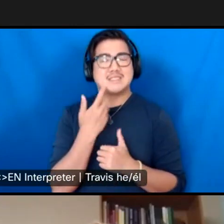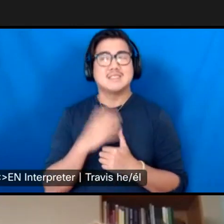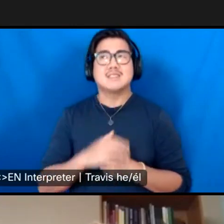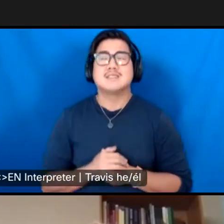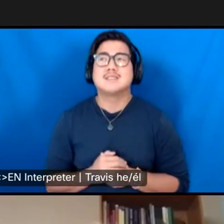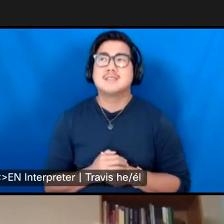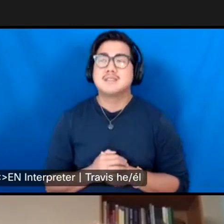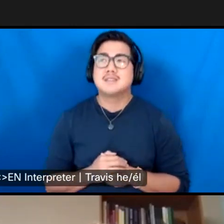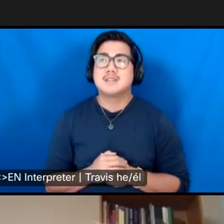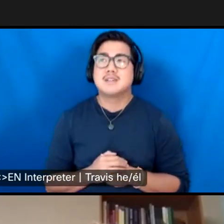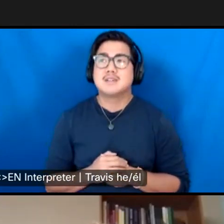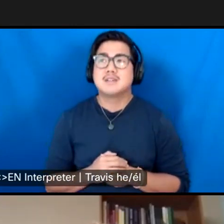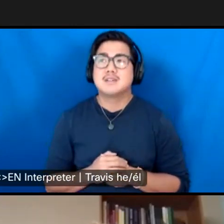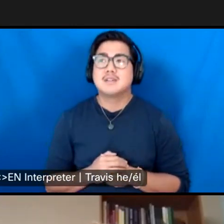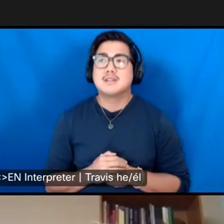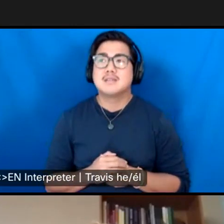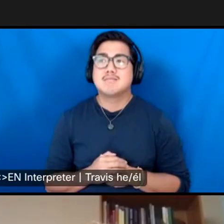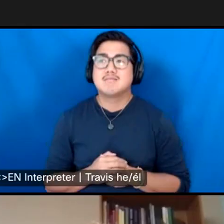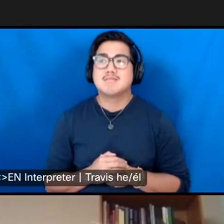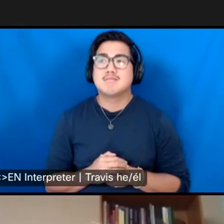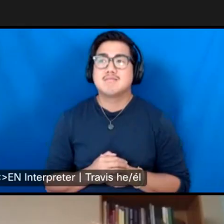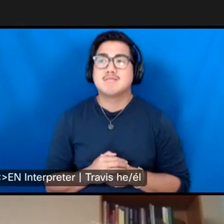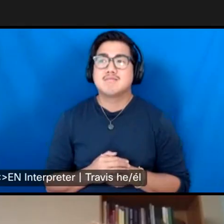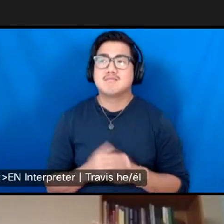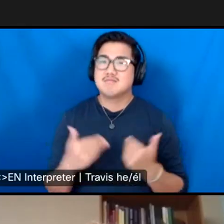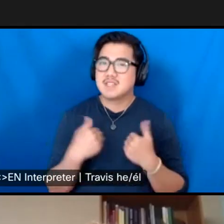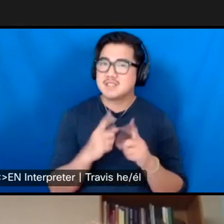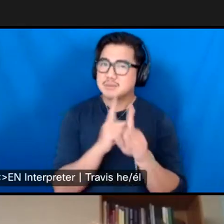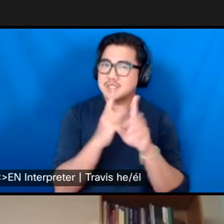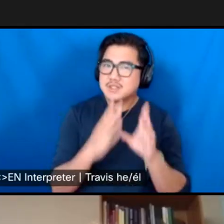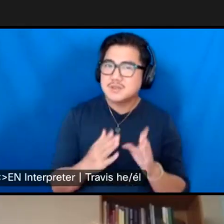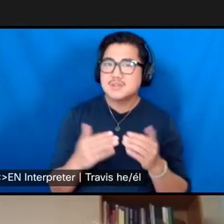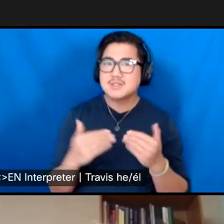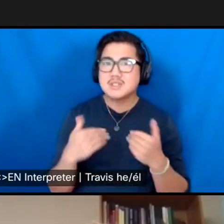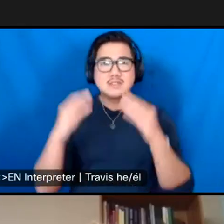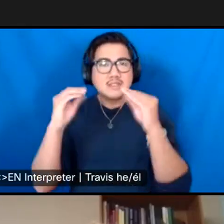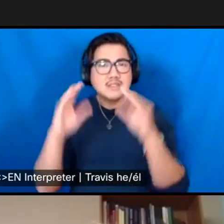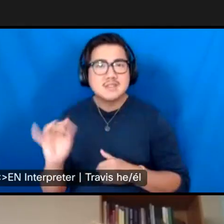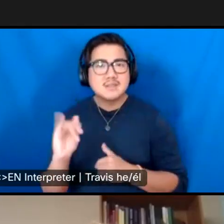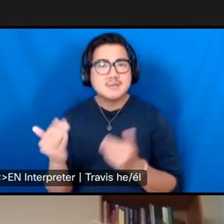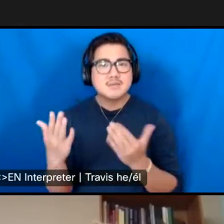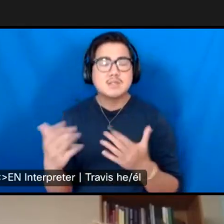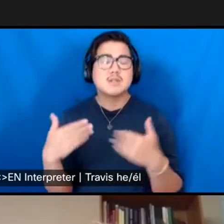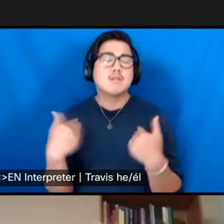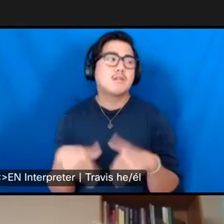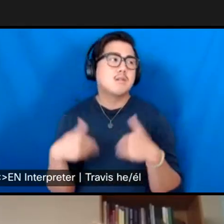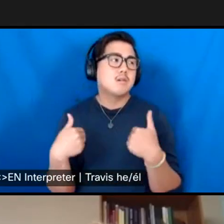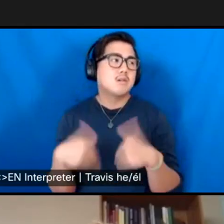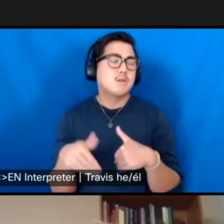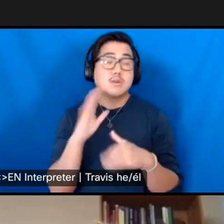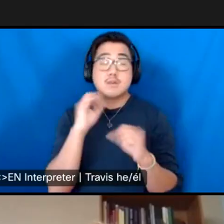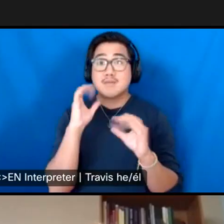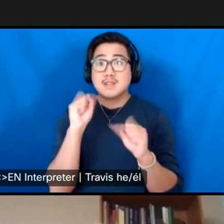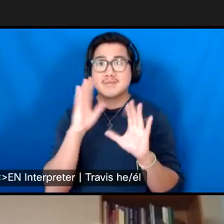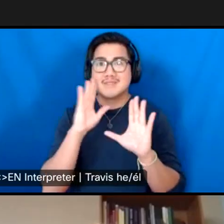a a mentor, a teacher, a professor such as you would have been so amazing. In